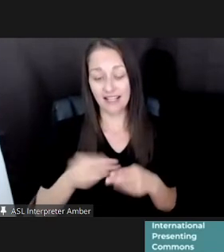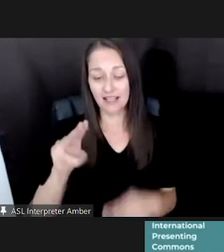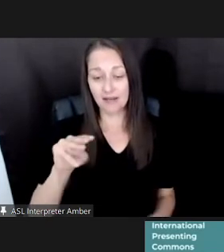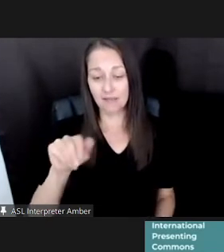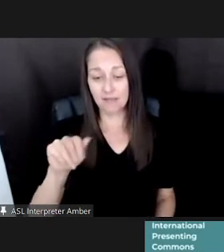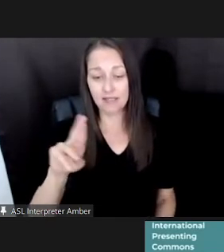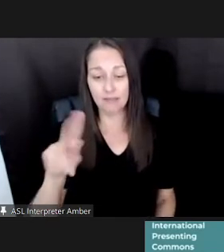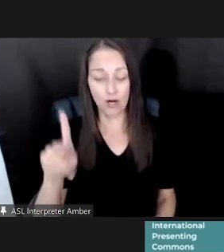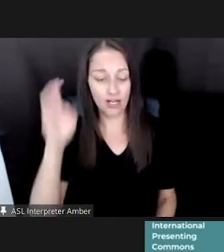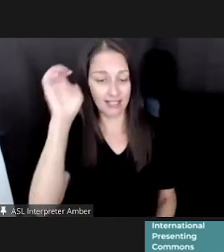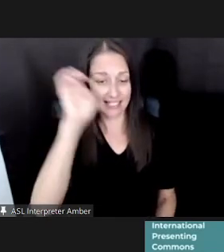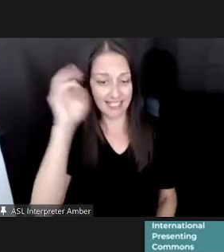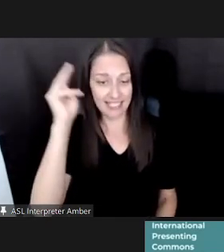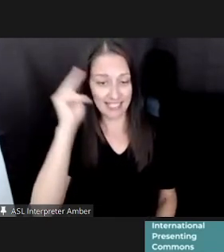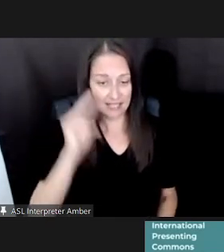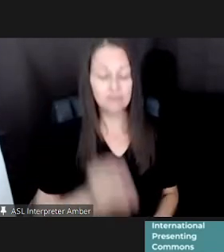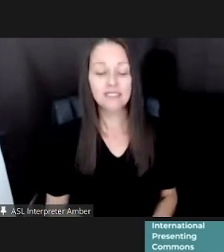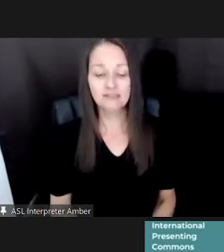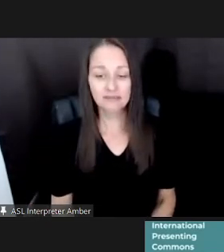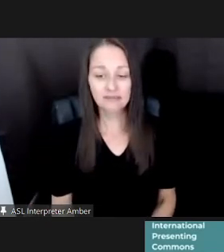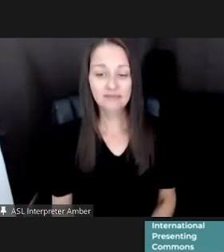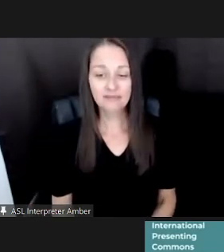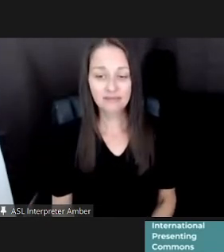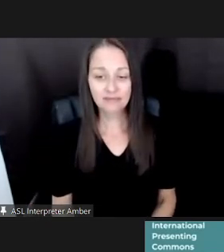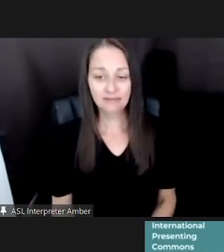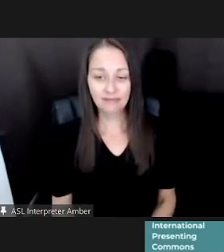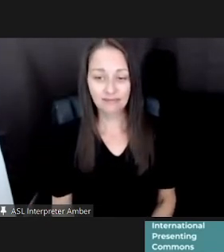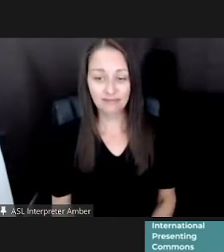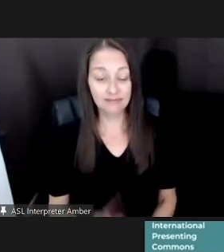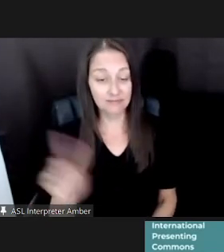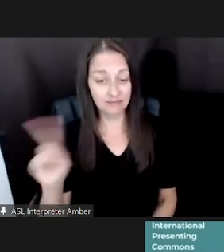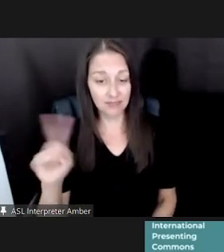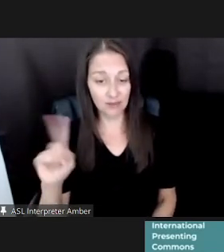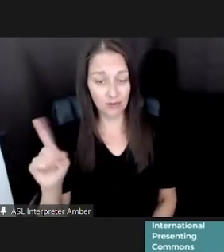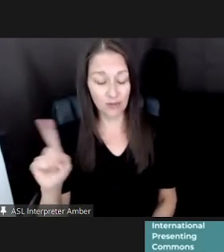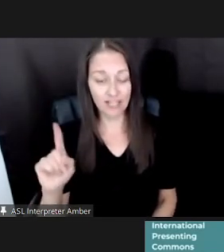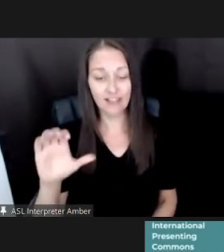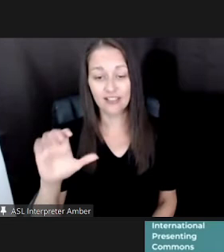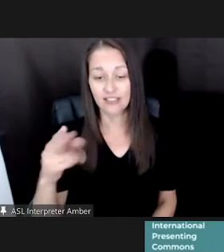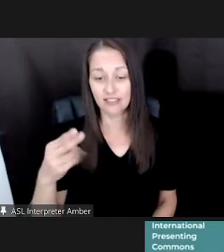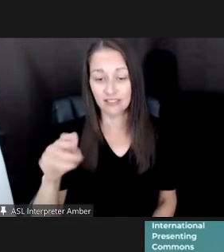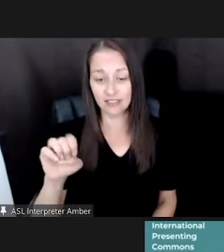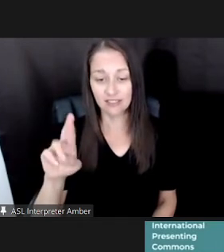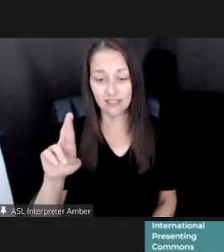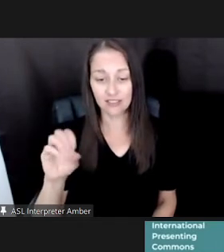he, him, and I'm here in Cherokee land.